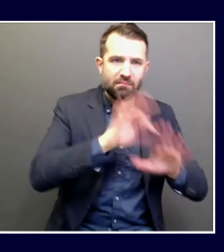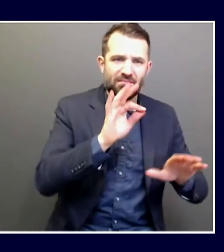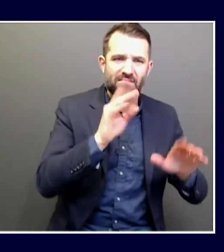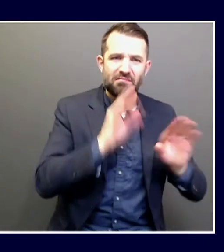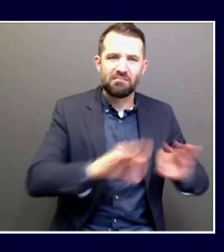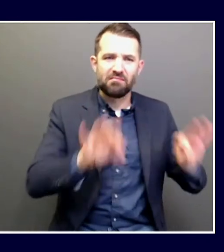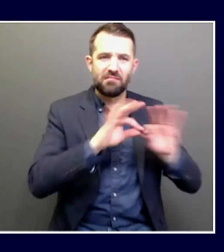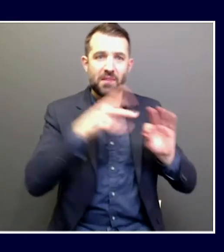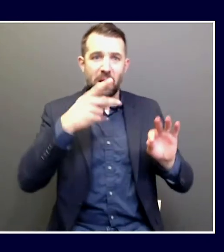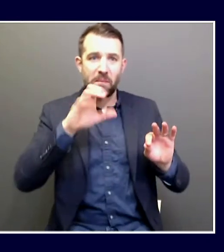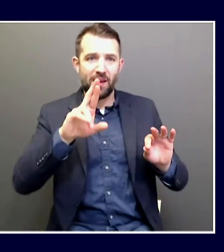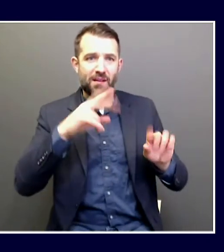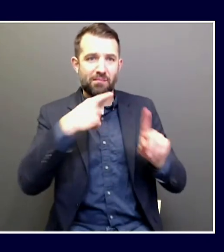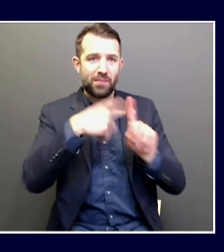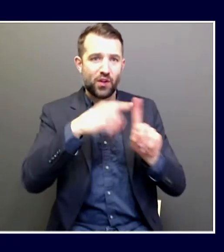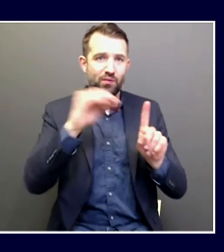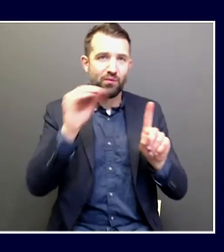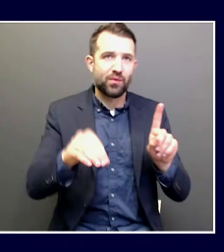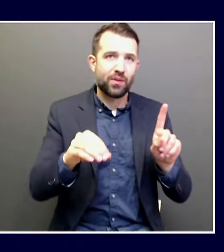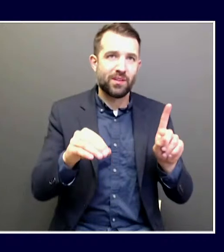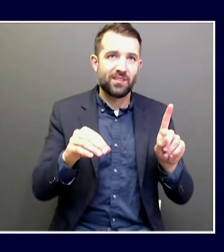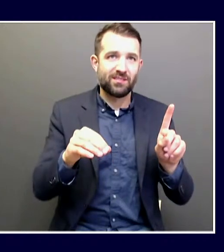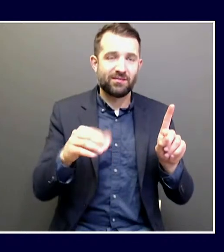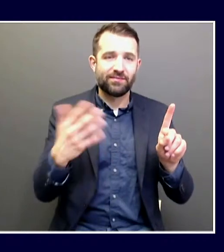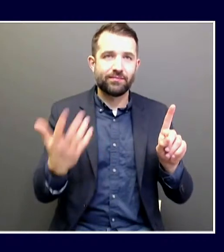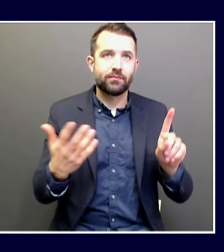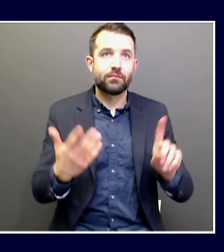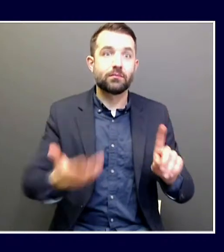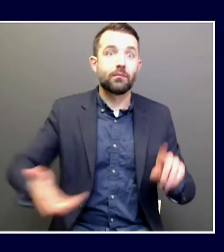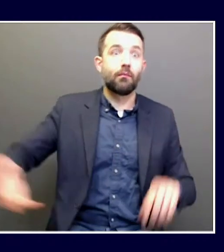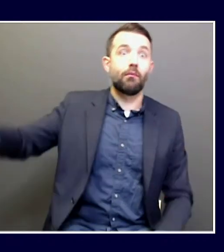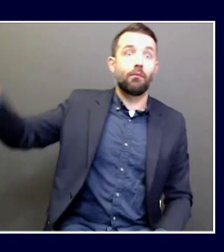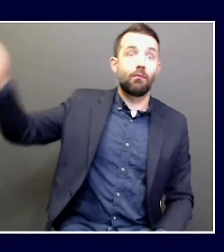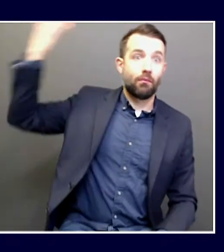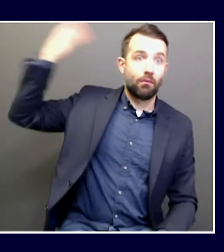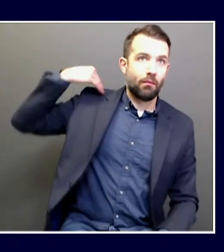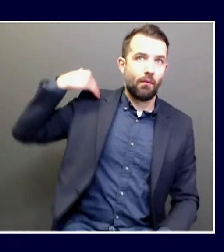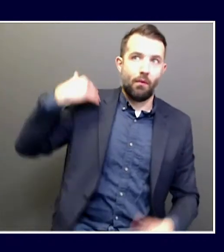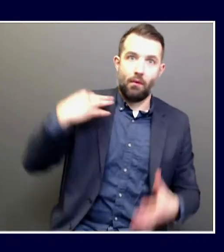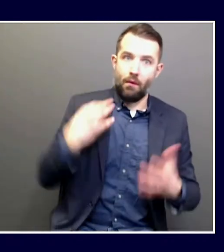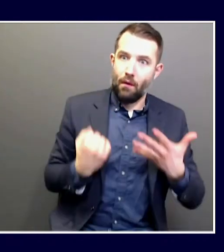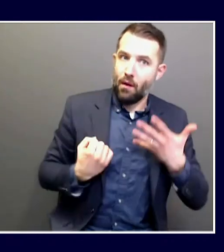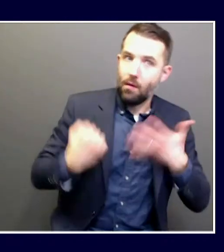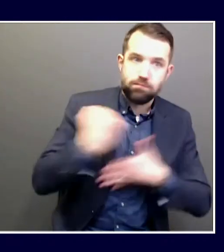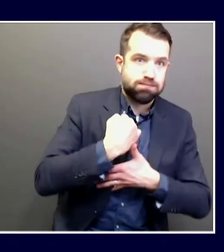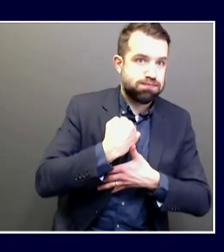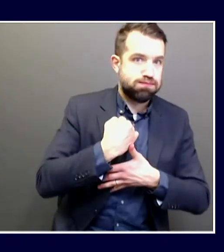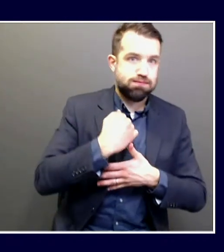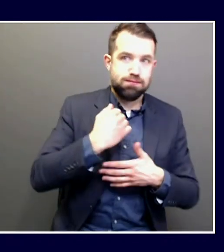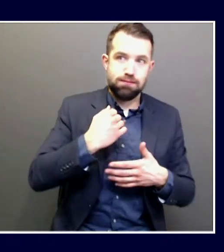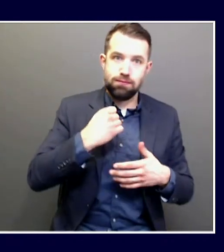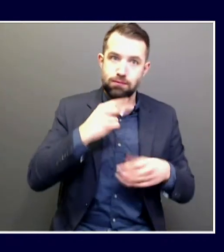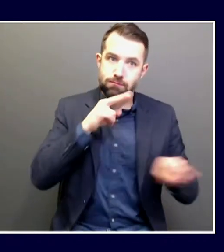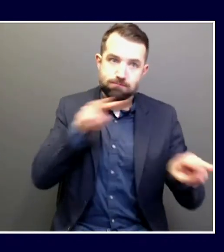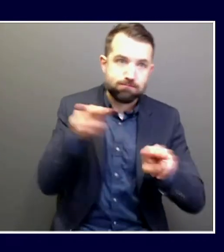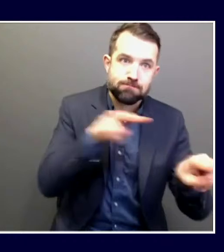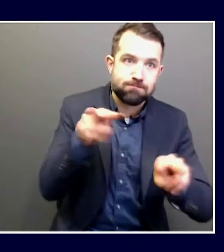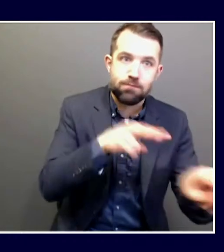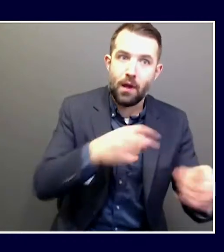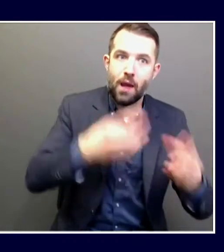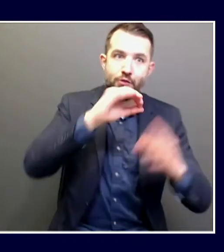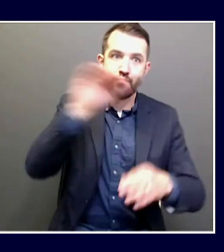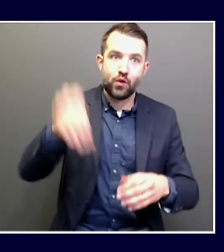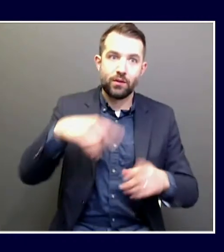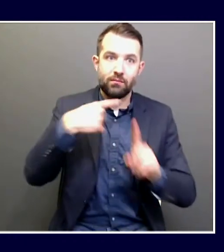positivity rates is not what it was before, but it's not in the same low value category as our daily case